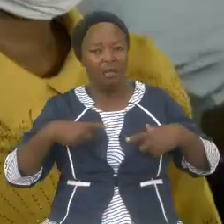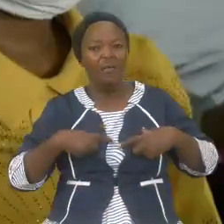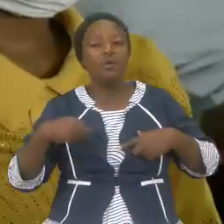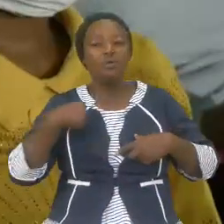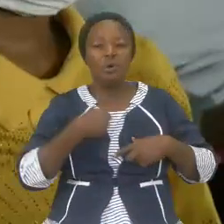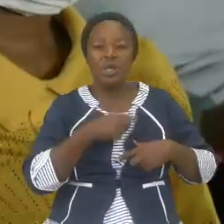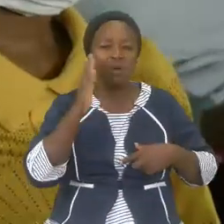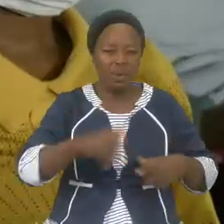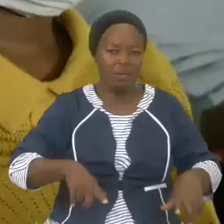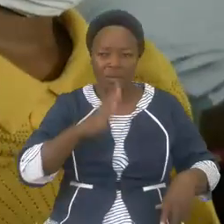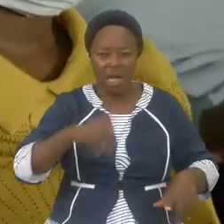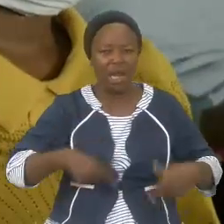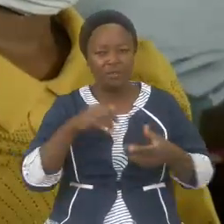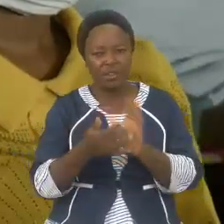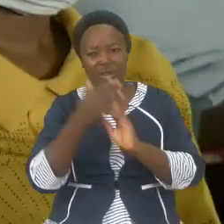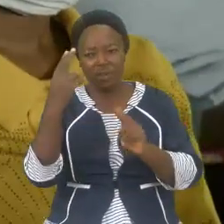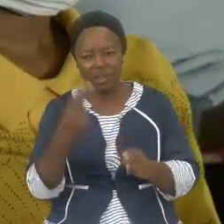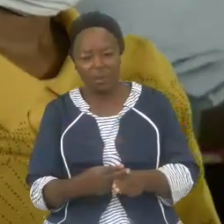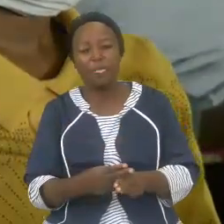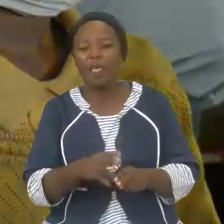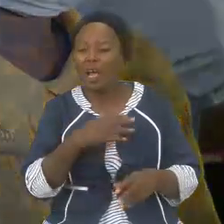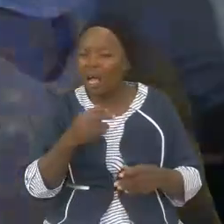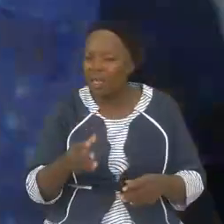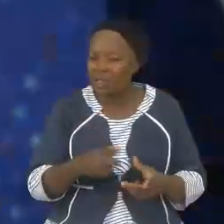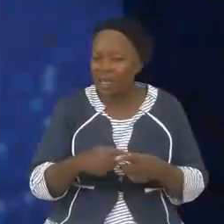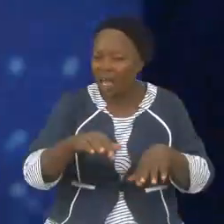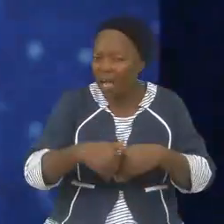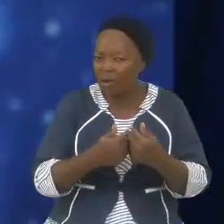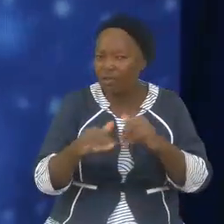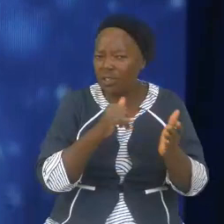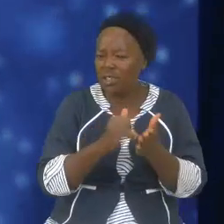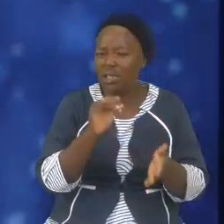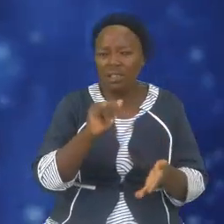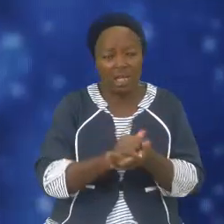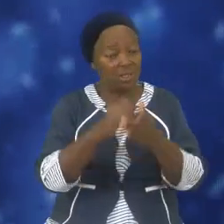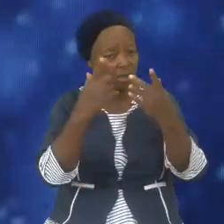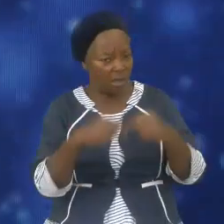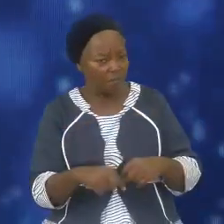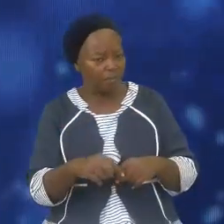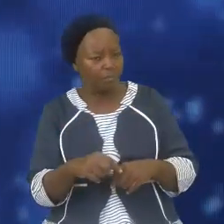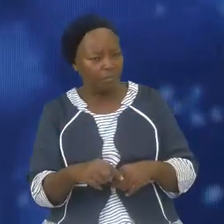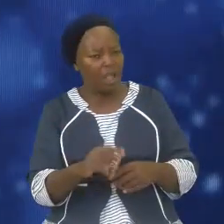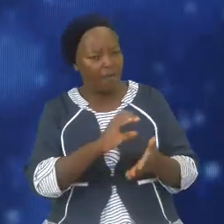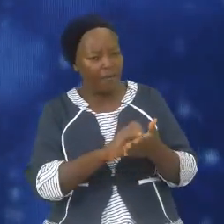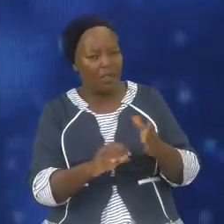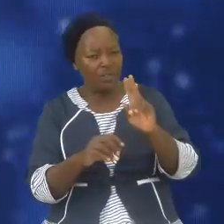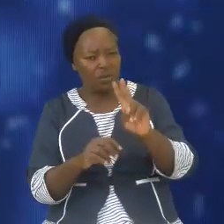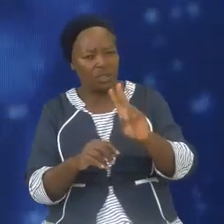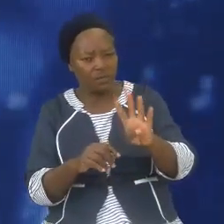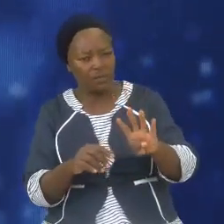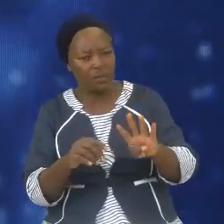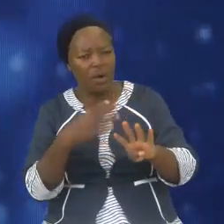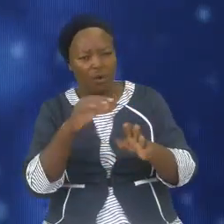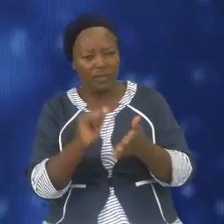name. Now, how does that come? Look at verse 24 of that same chapter